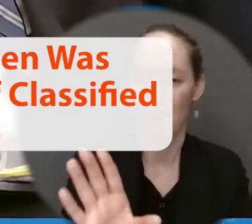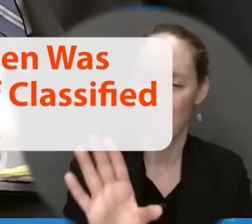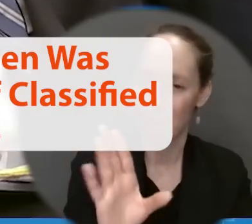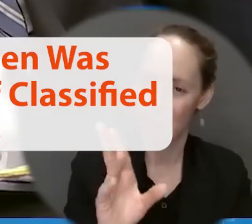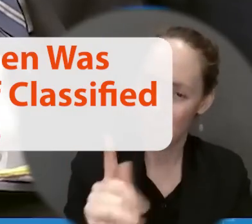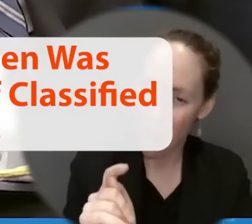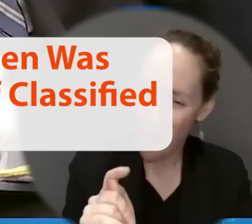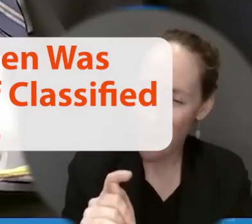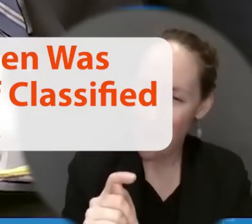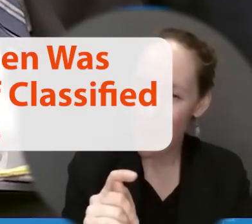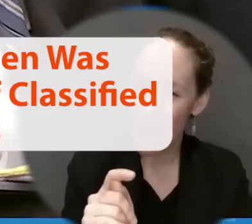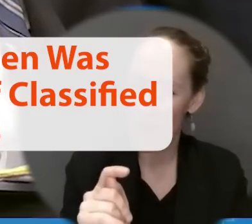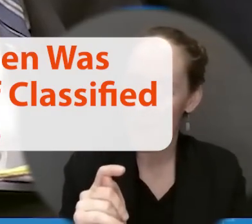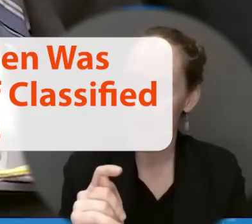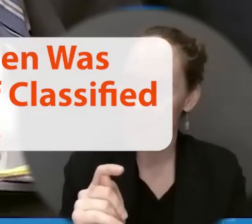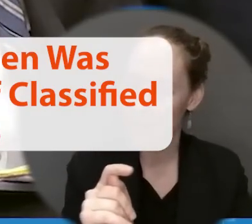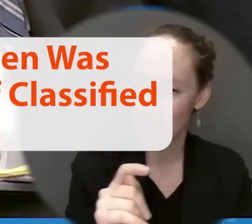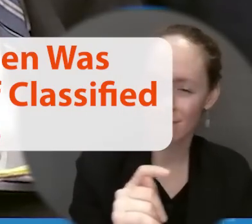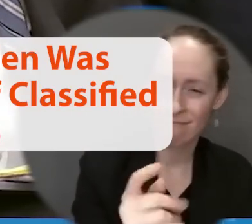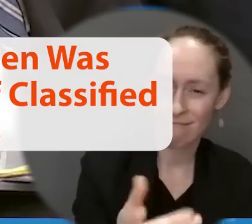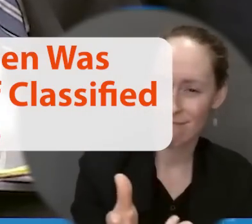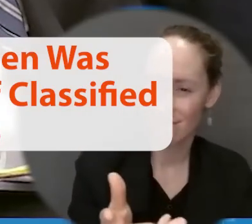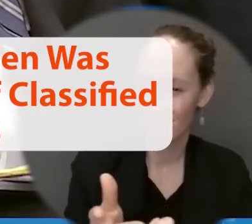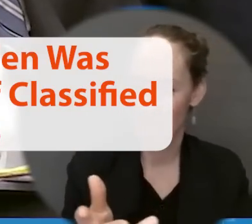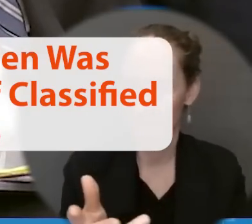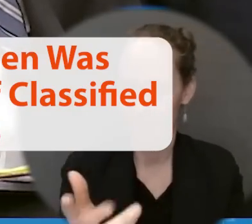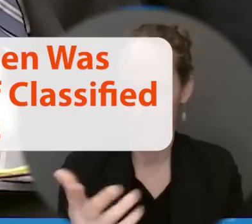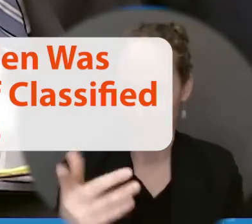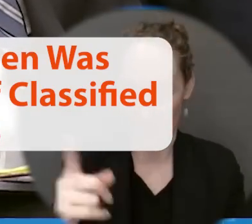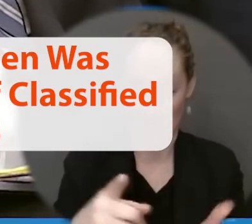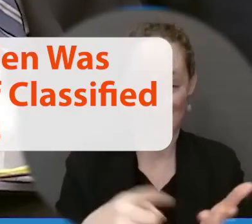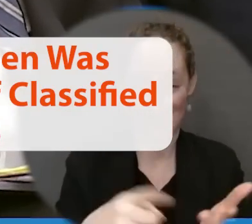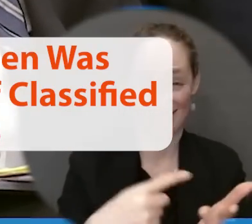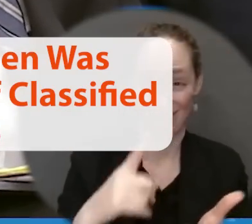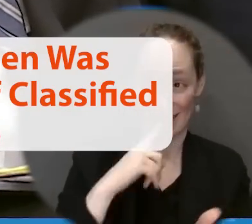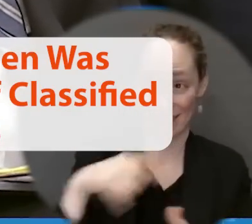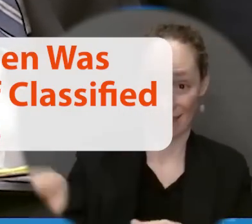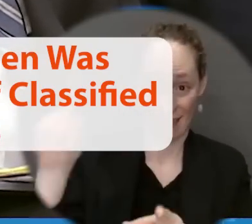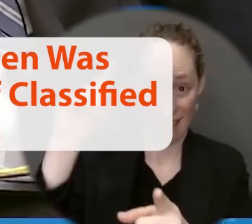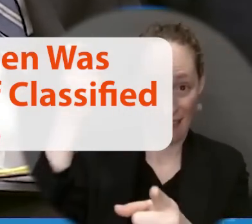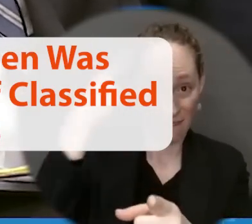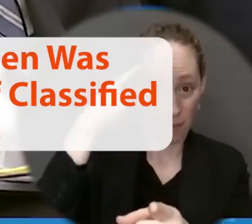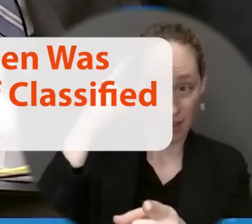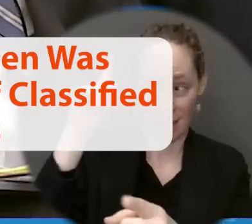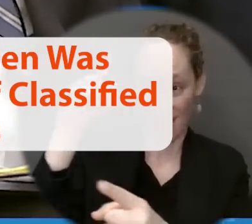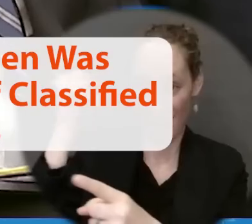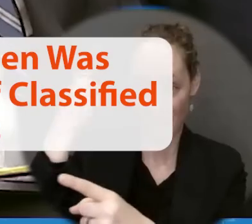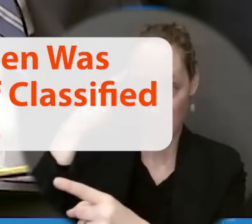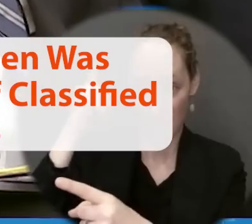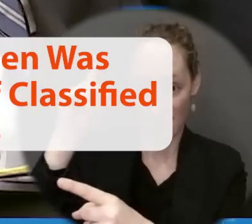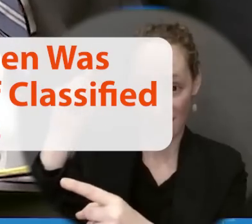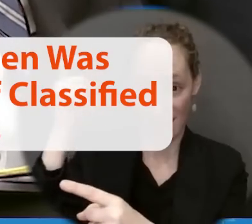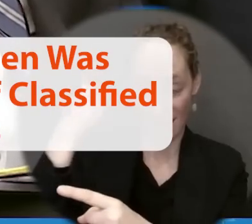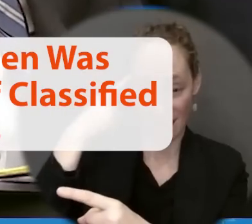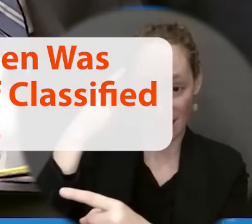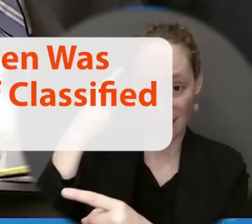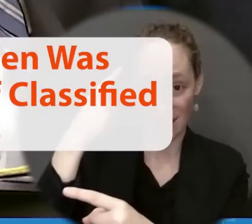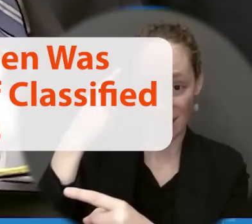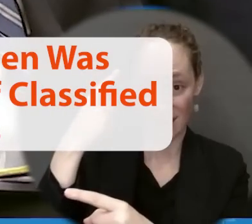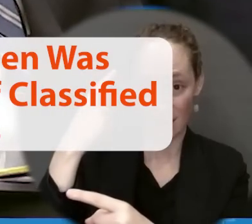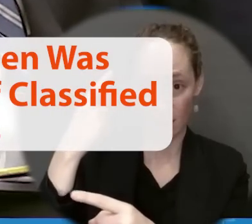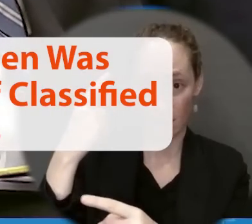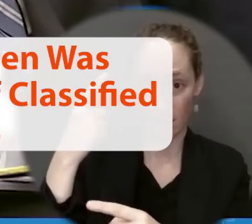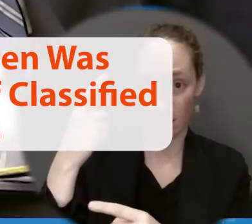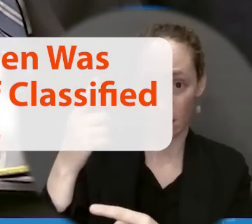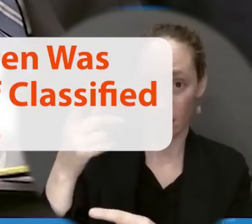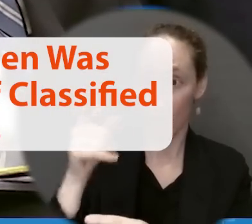seriously, this is the kind of thing that can cause government employees to lose a security clearance. This is a serious matter, as the White House has said. Was the president sloppy